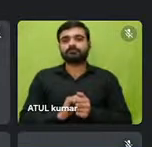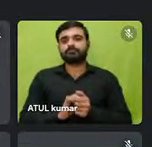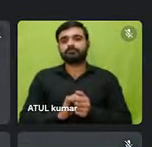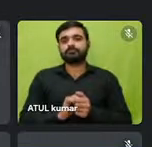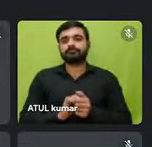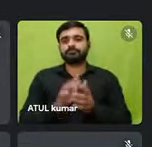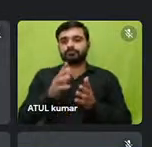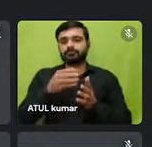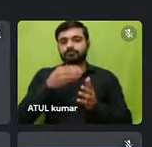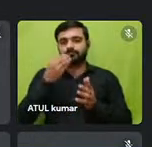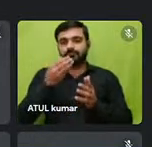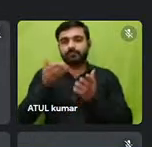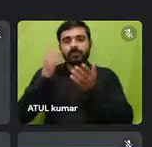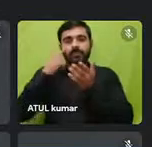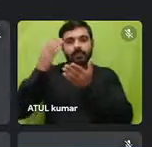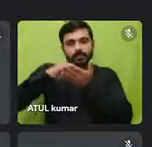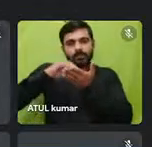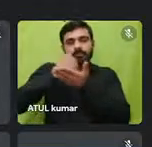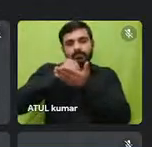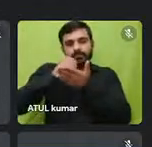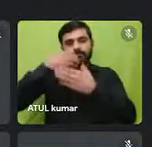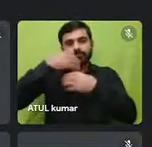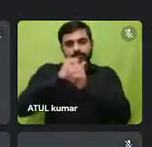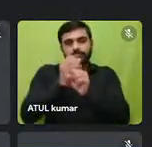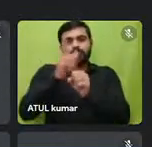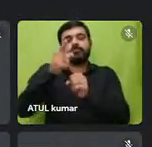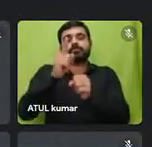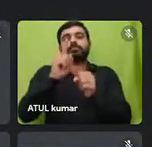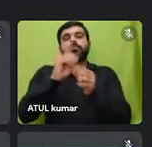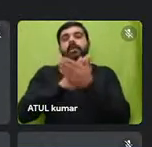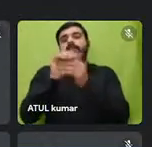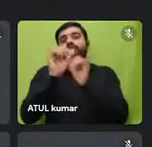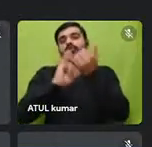Ma'am, can you please try again? I've made you the host.